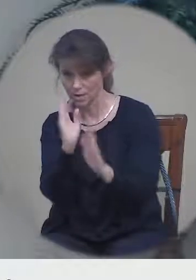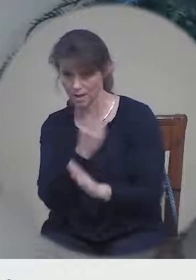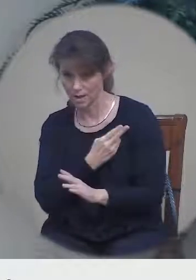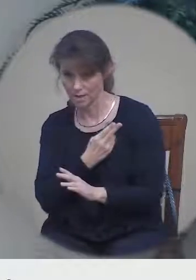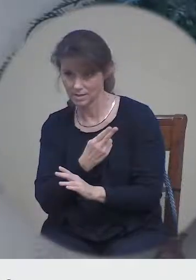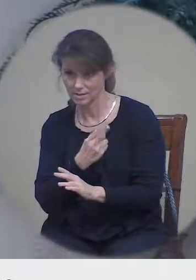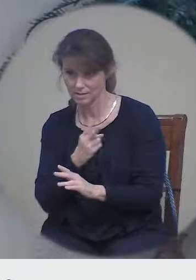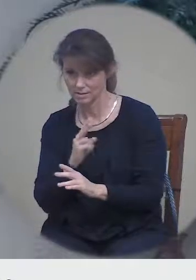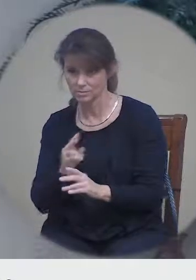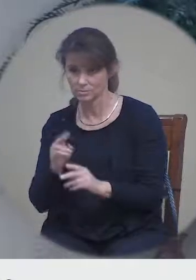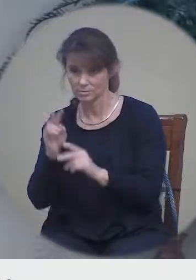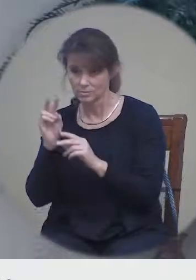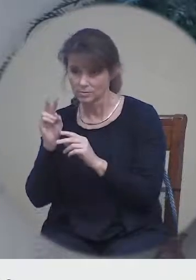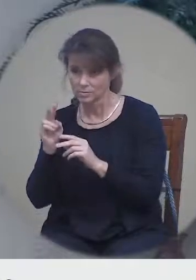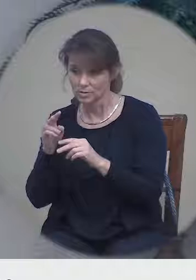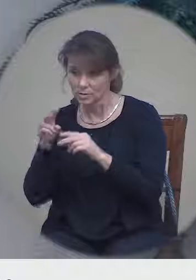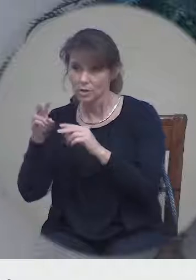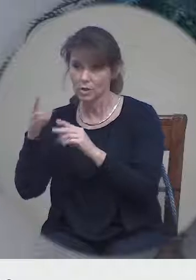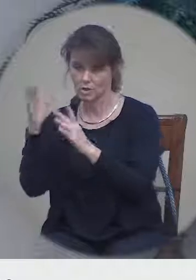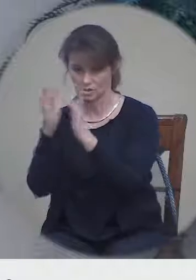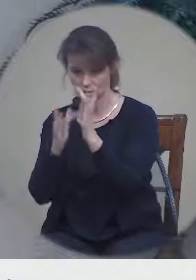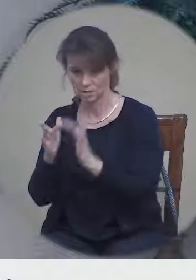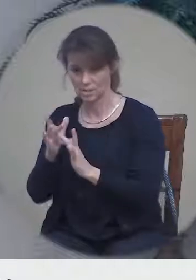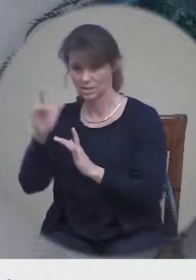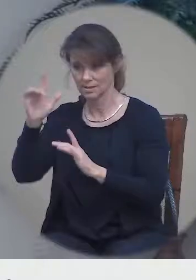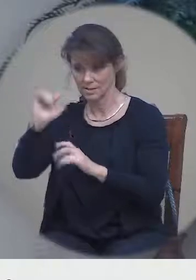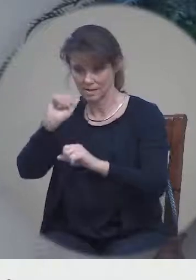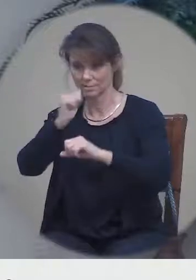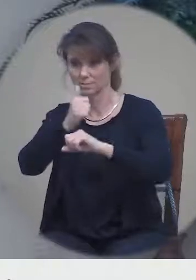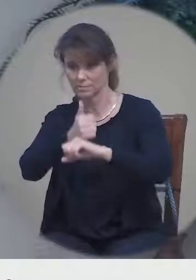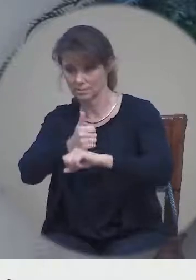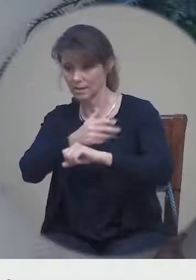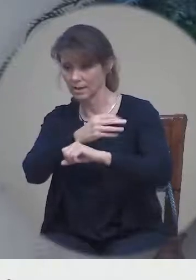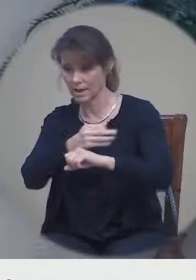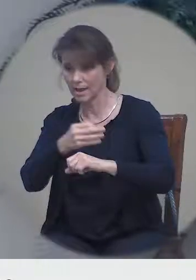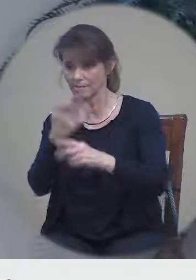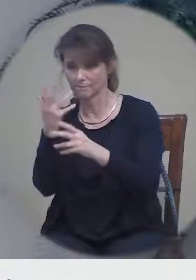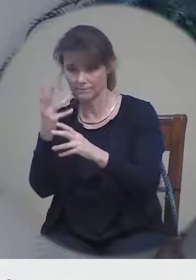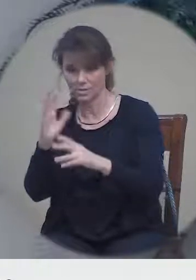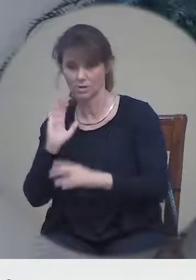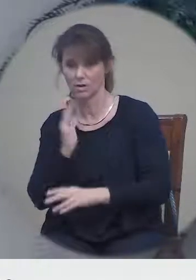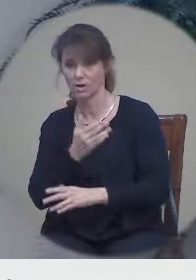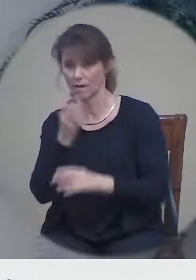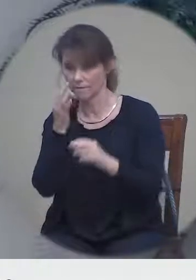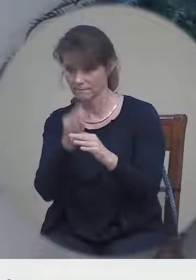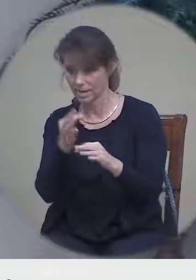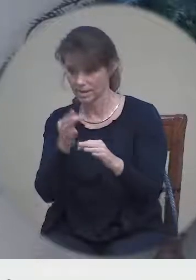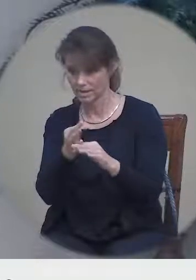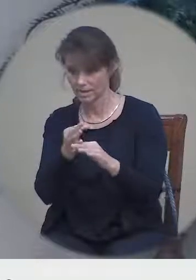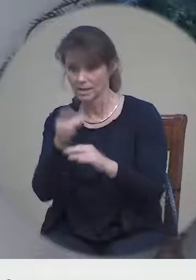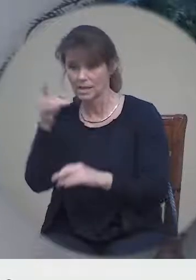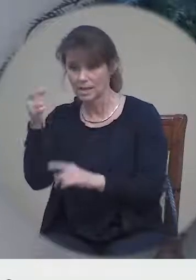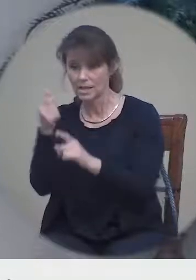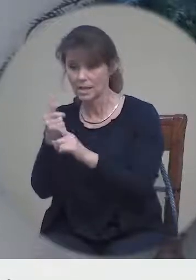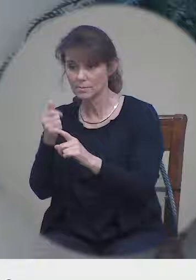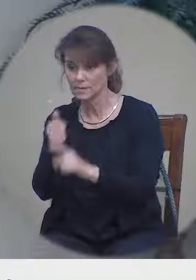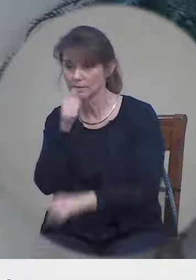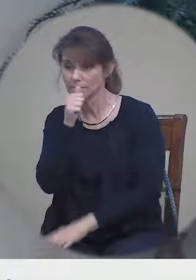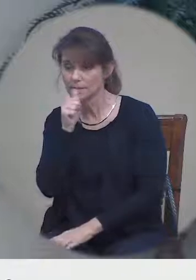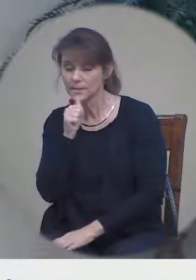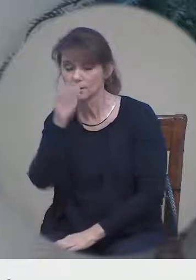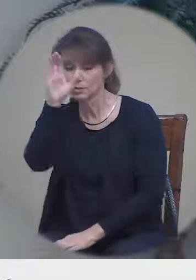Jesus, the author and the finisher of our faith, who for the joy that was set before him endured the